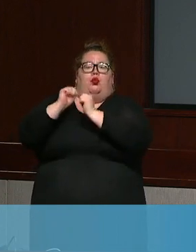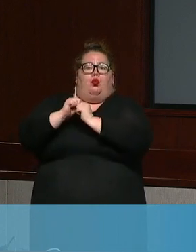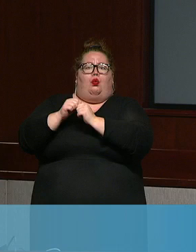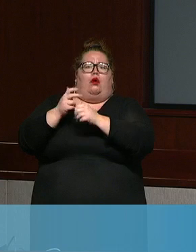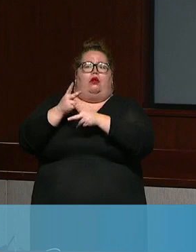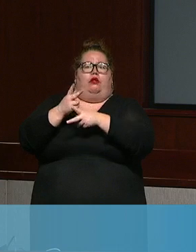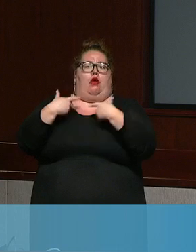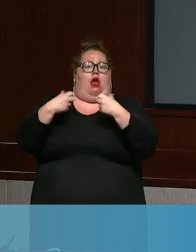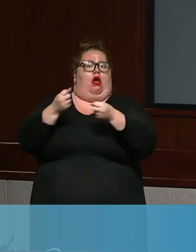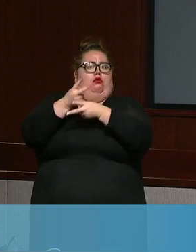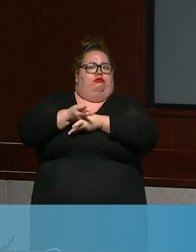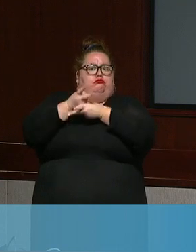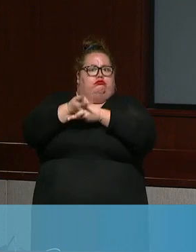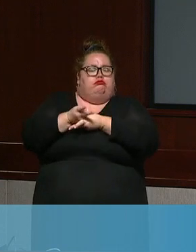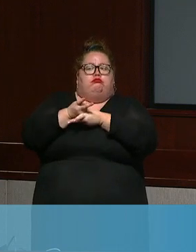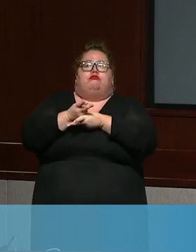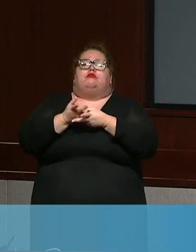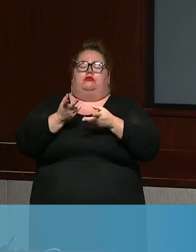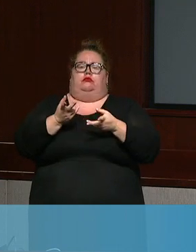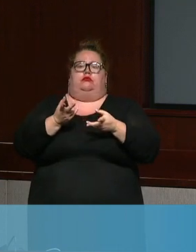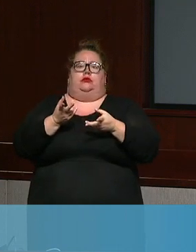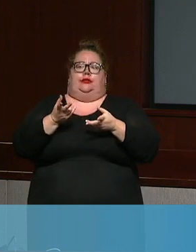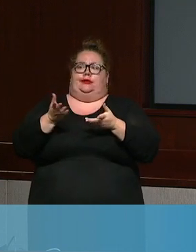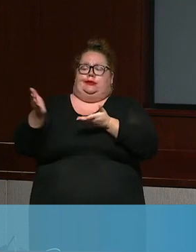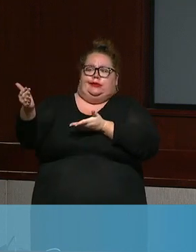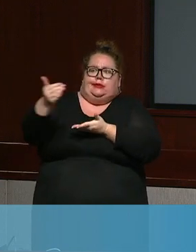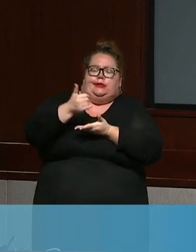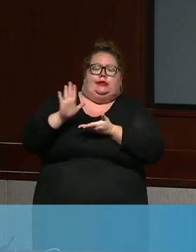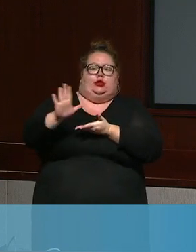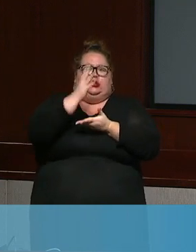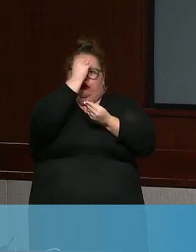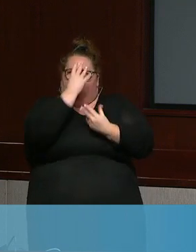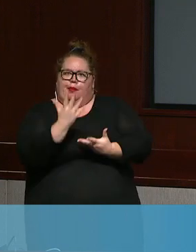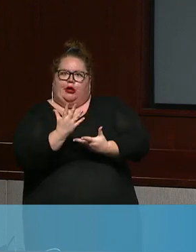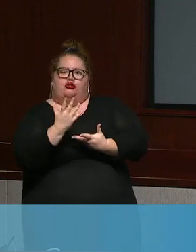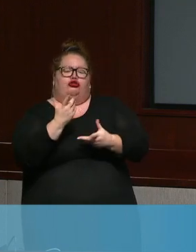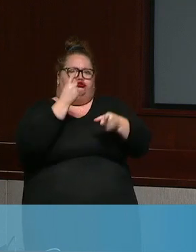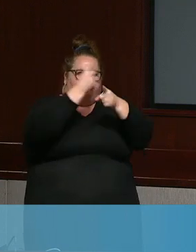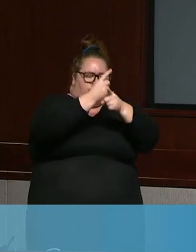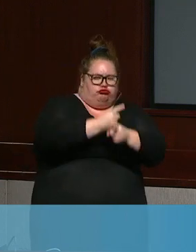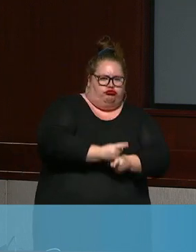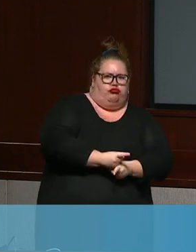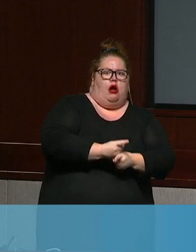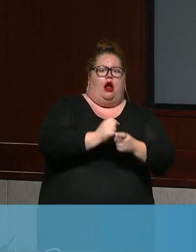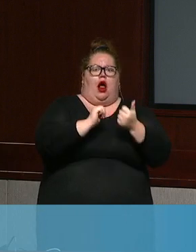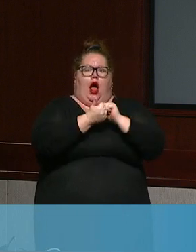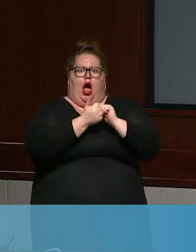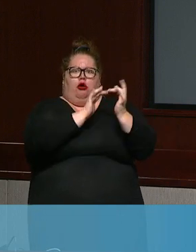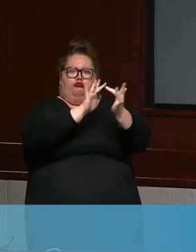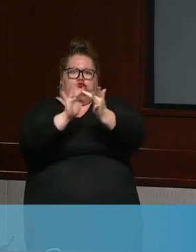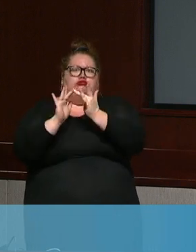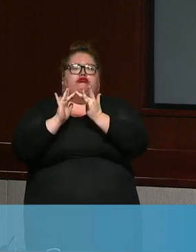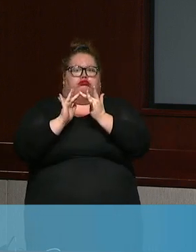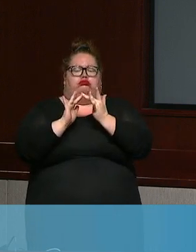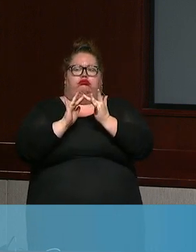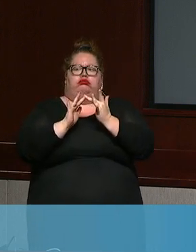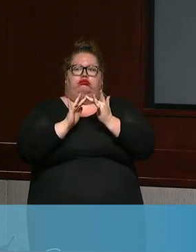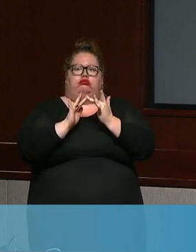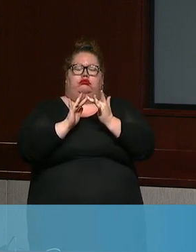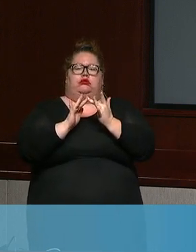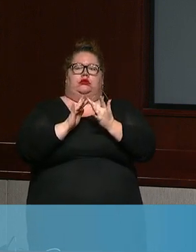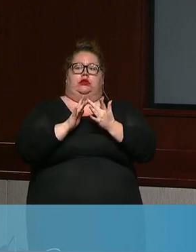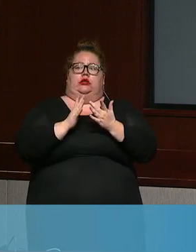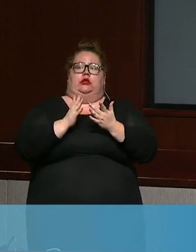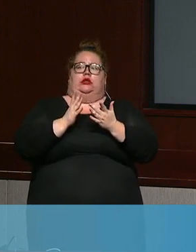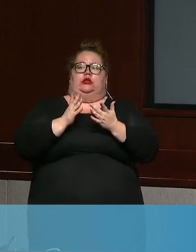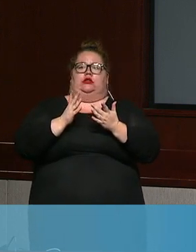numbers, in order to reach out to patients in our community to make sure that they are accurate. We recognize, with some of our healthcare providers is that we